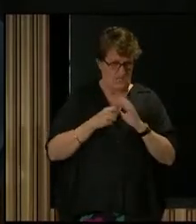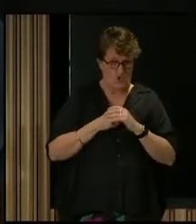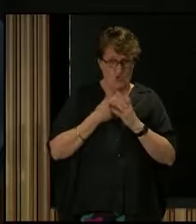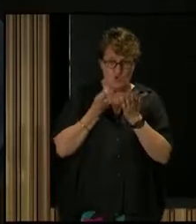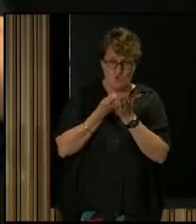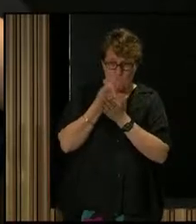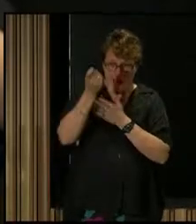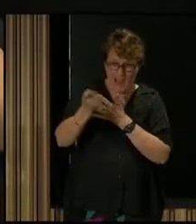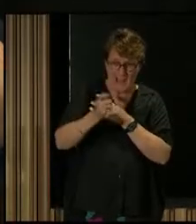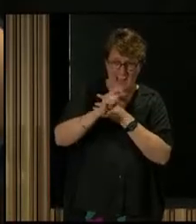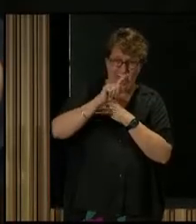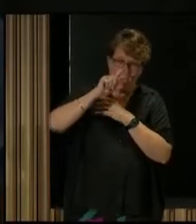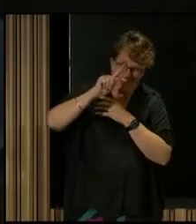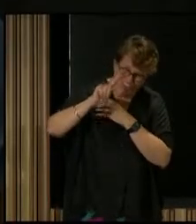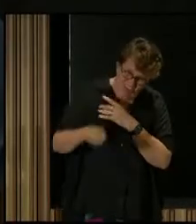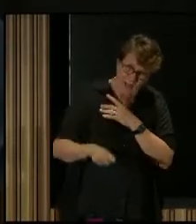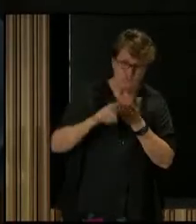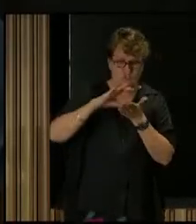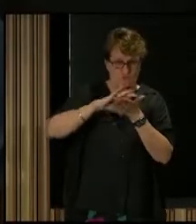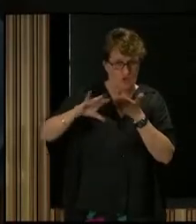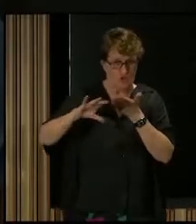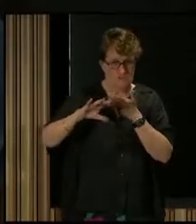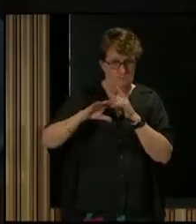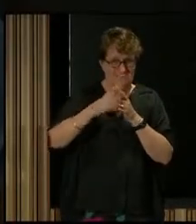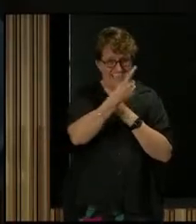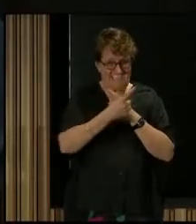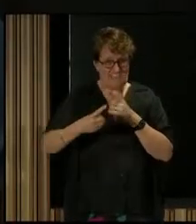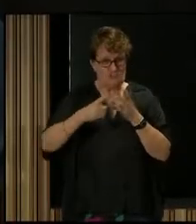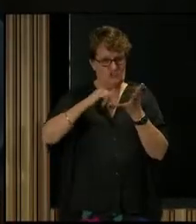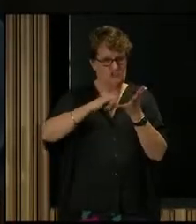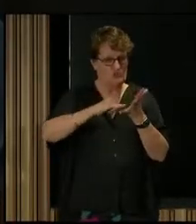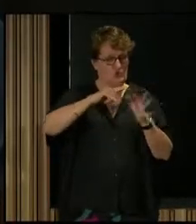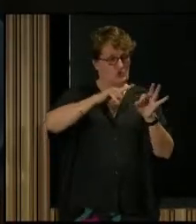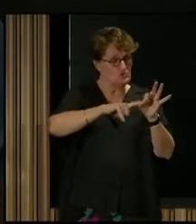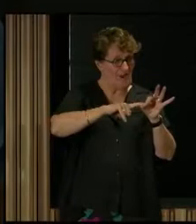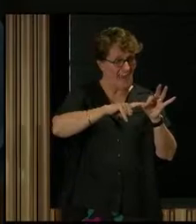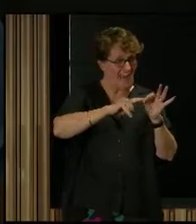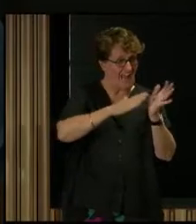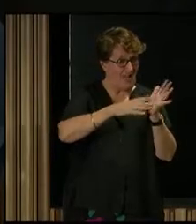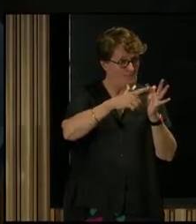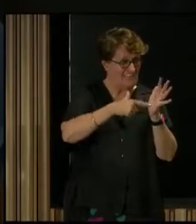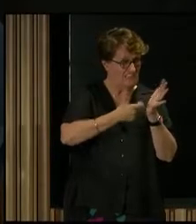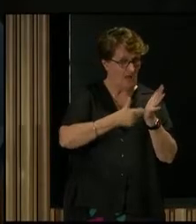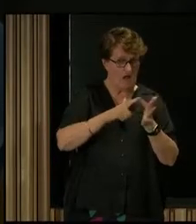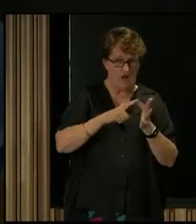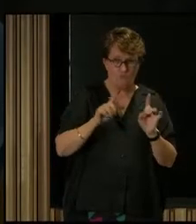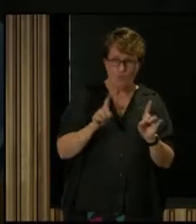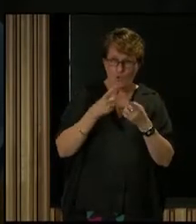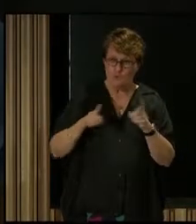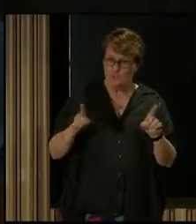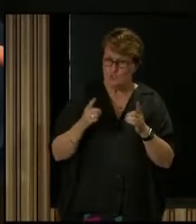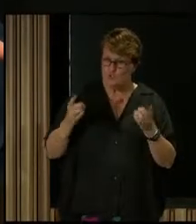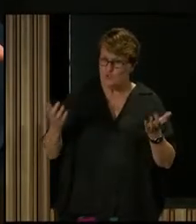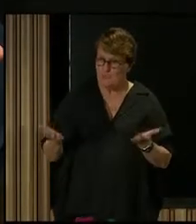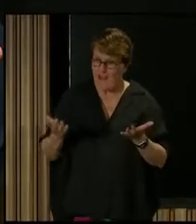thousands of dollars per square meter of your business to play music, but nobody is asking, what songs did you play this year? Mm.